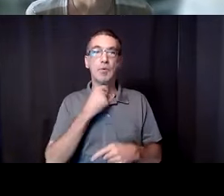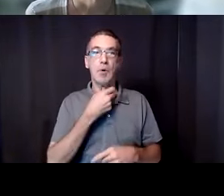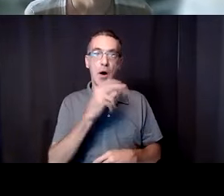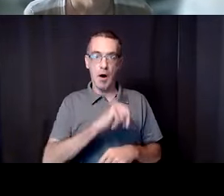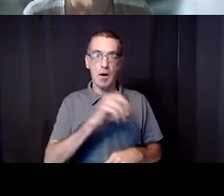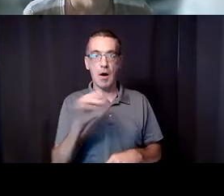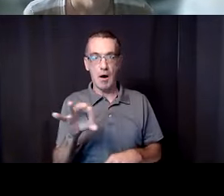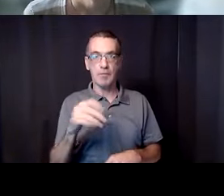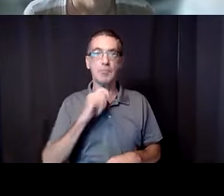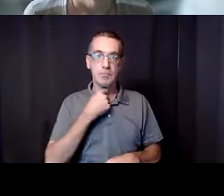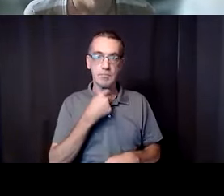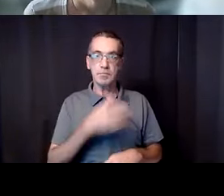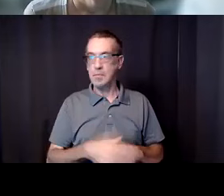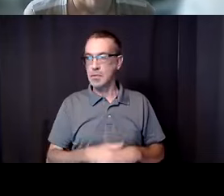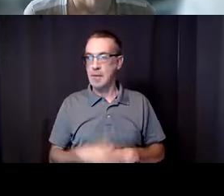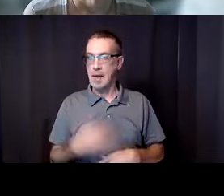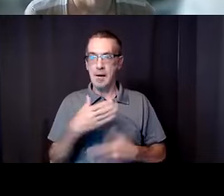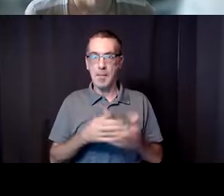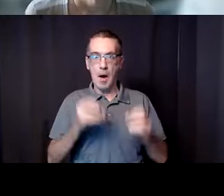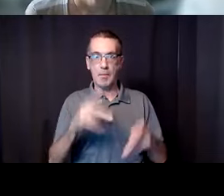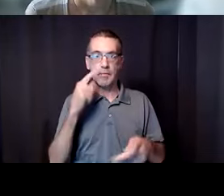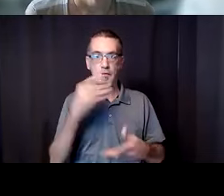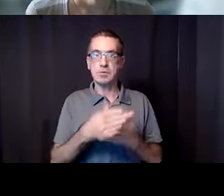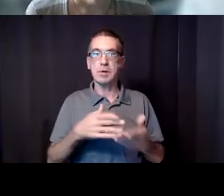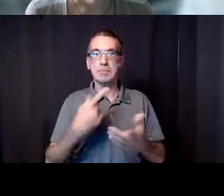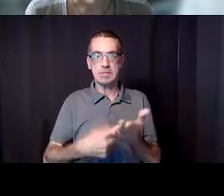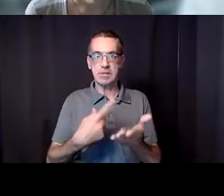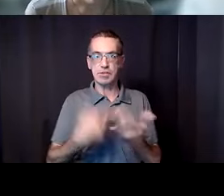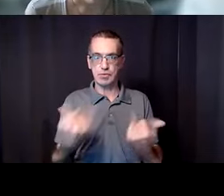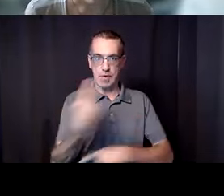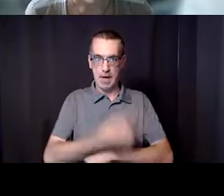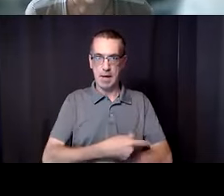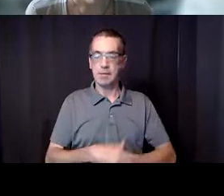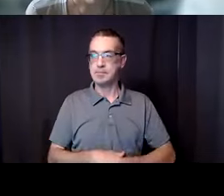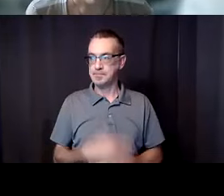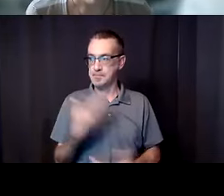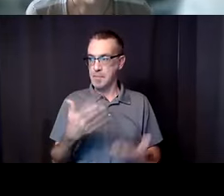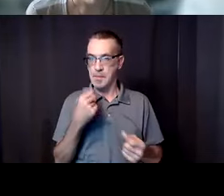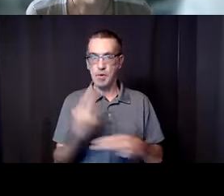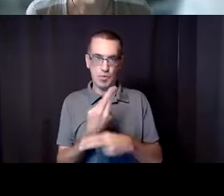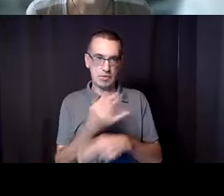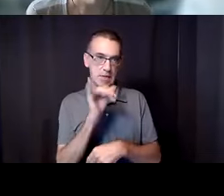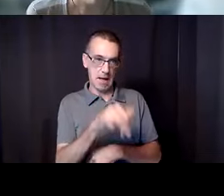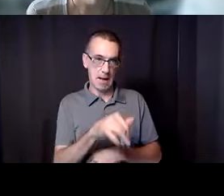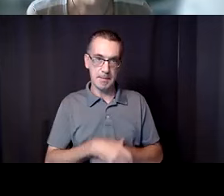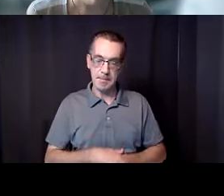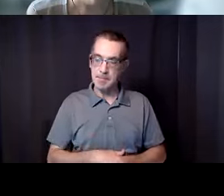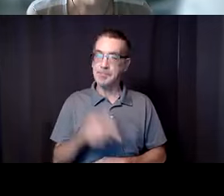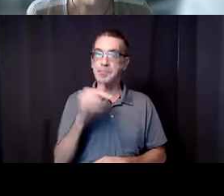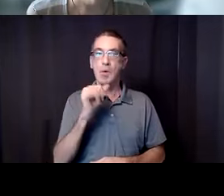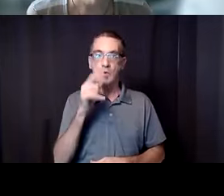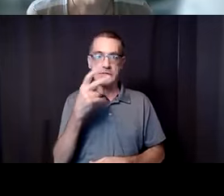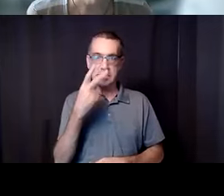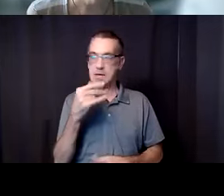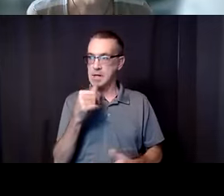mute yourself. We'll have some opportunities for some discussion today, so you may be utilizing that. You'll also see